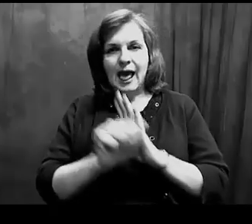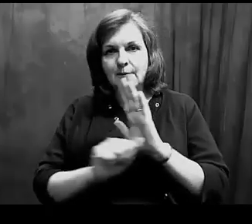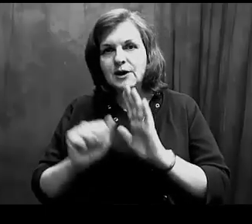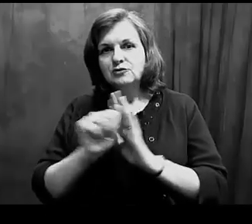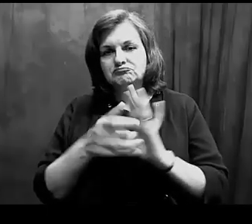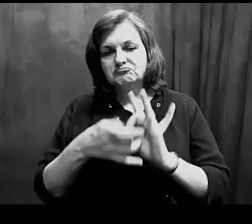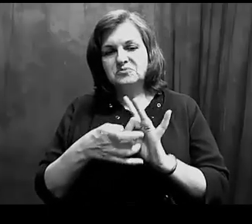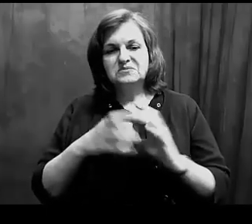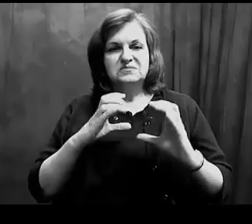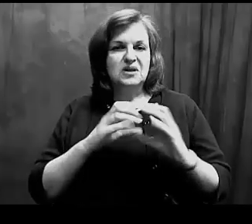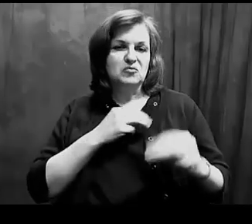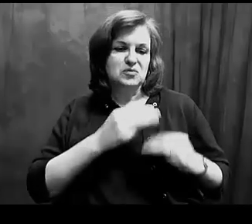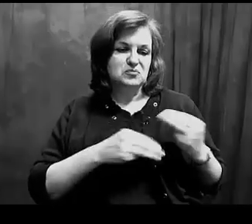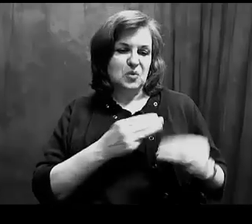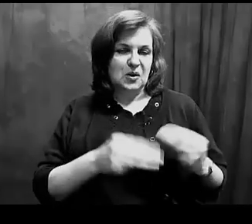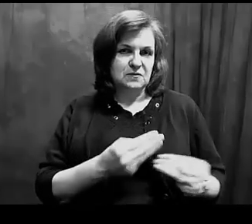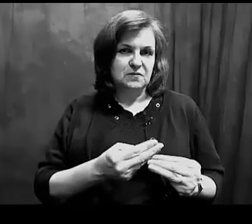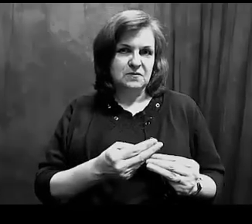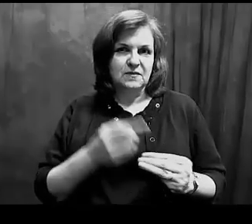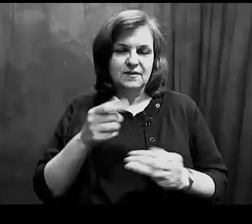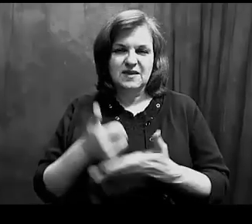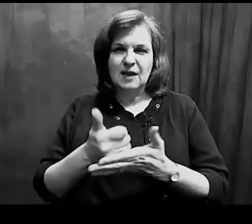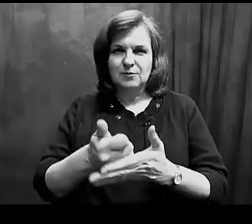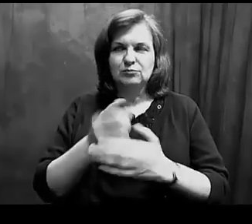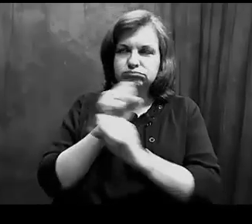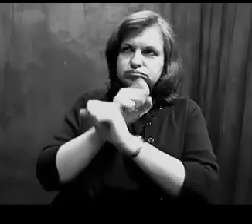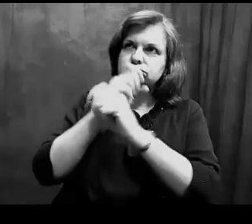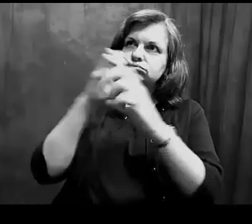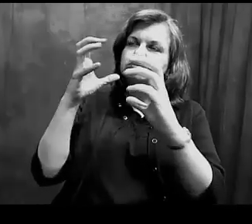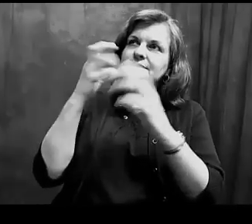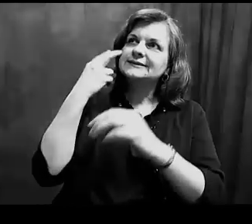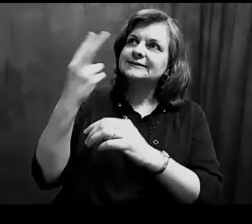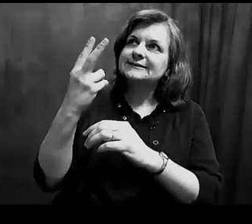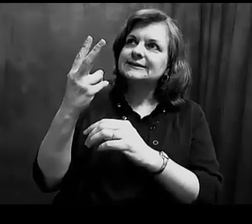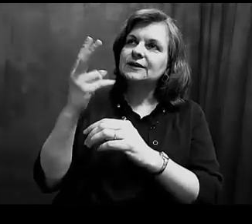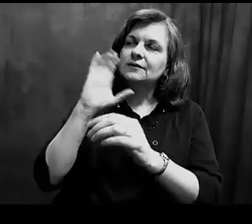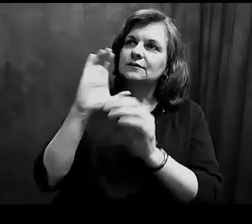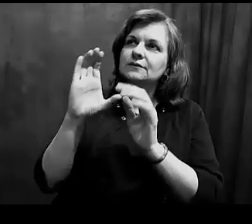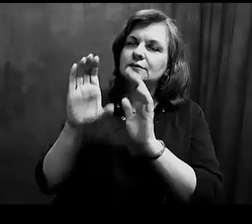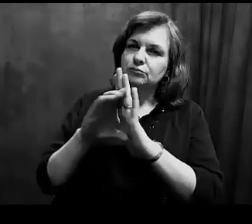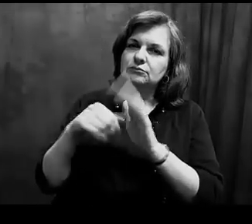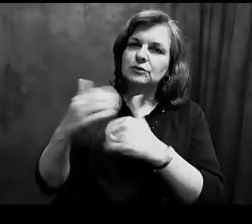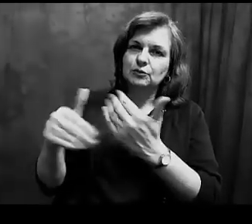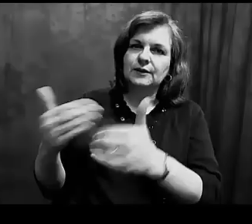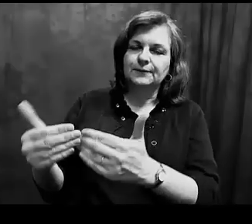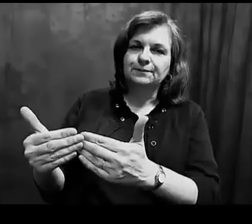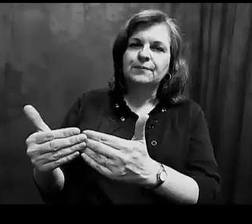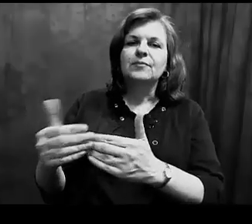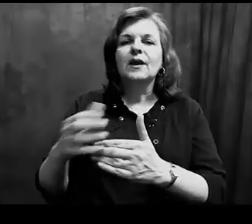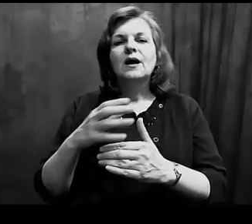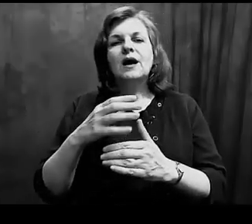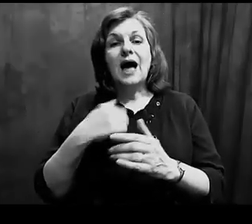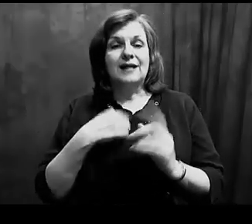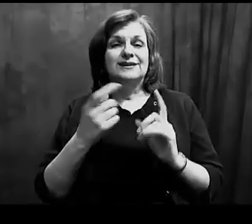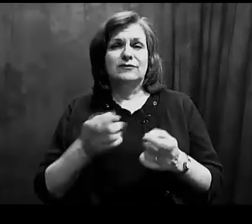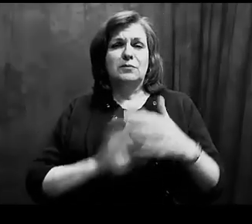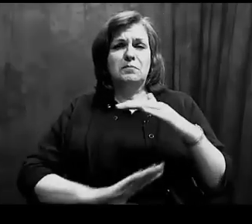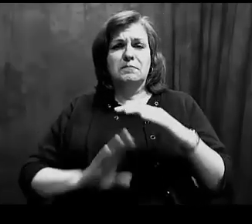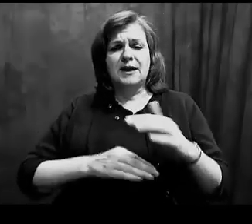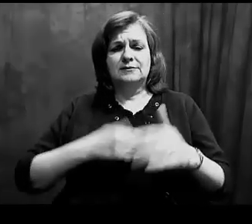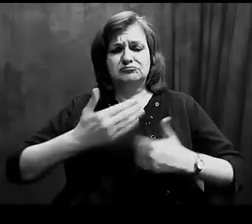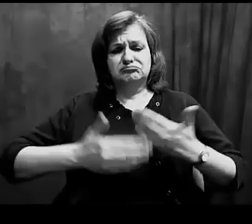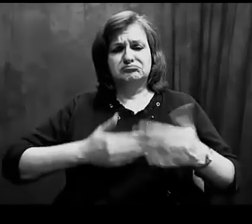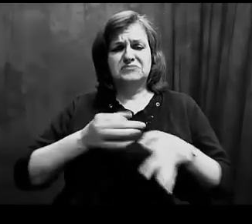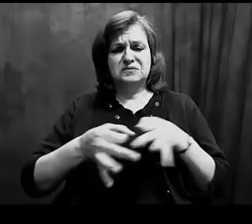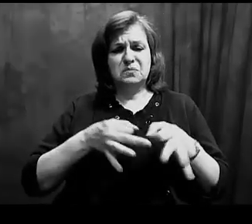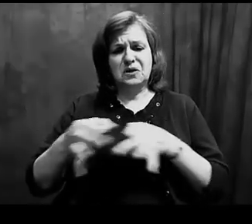respiration, animations on cell respiration to help you visualize this process a little bit more. I'm going to give you the nuts and